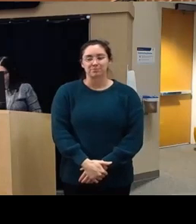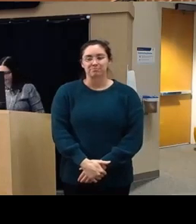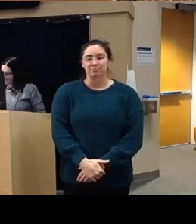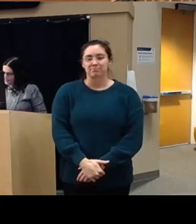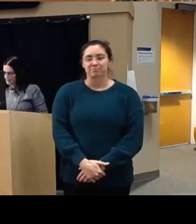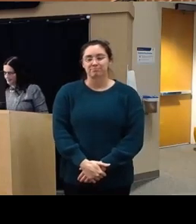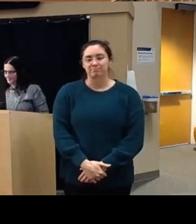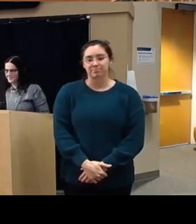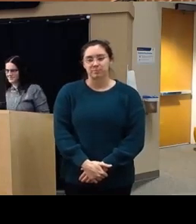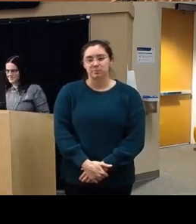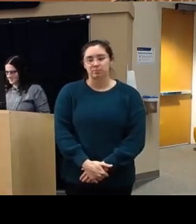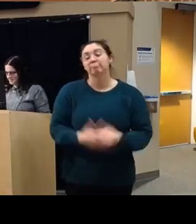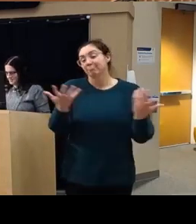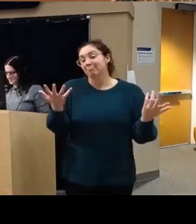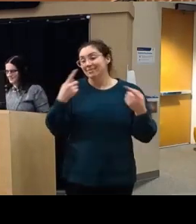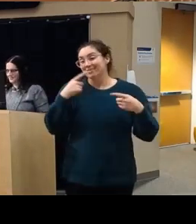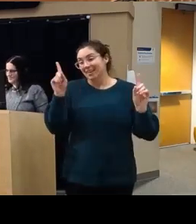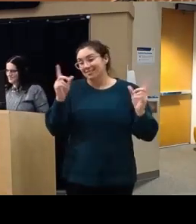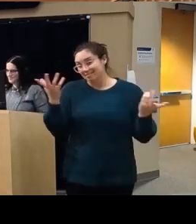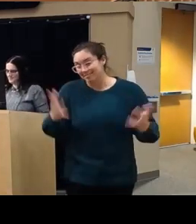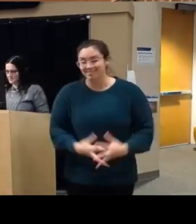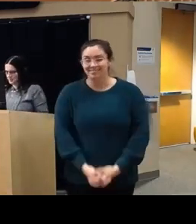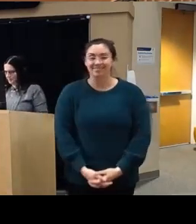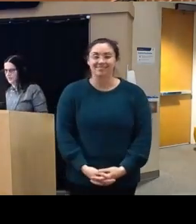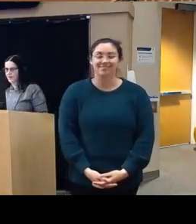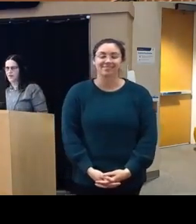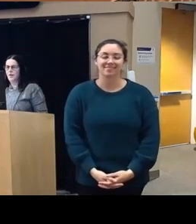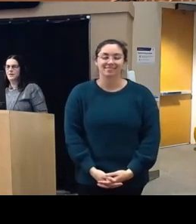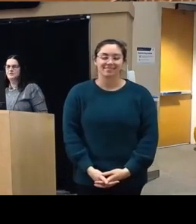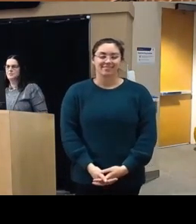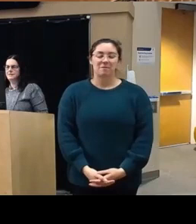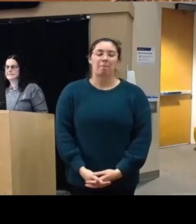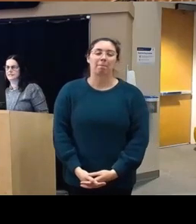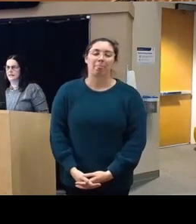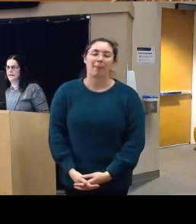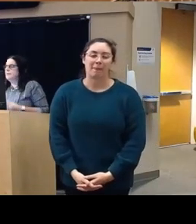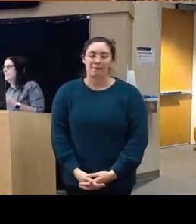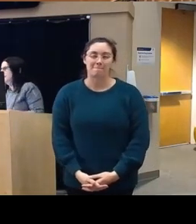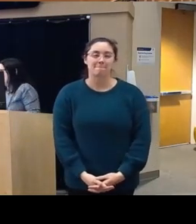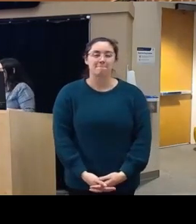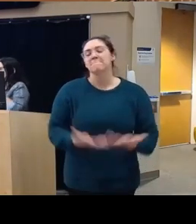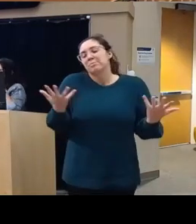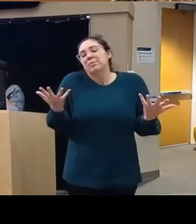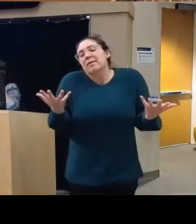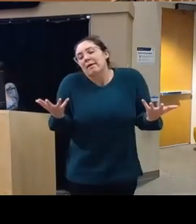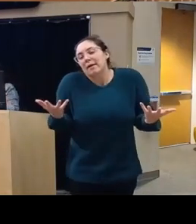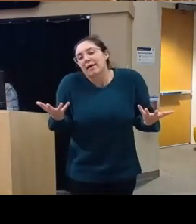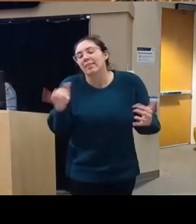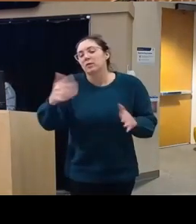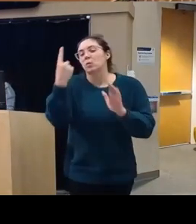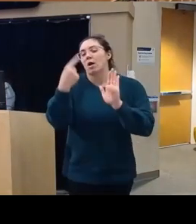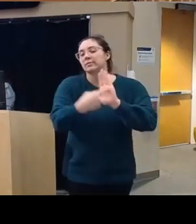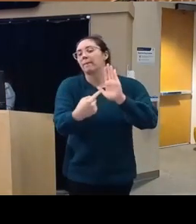Okay, all right, that was a success. Sometimes that doesn't work. Okay, so basically, I mean, whatever, that's